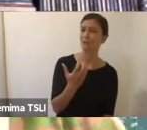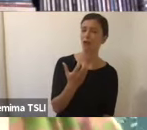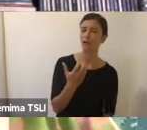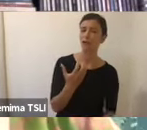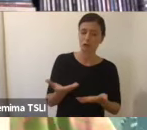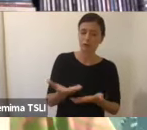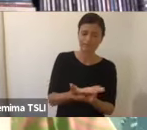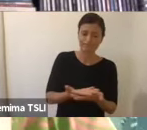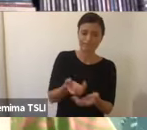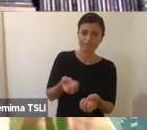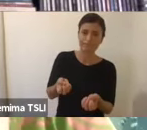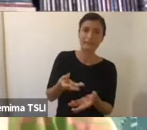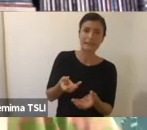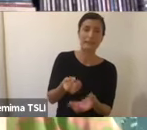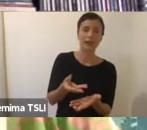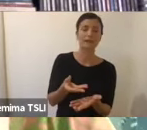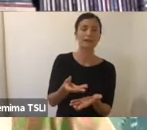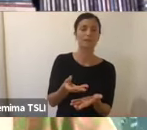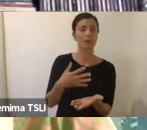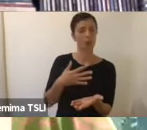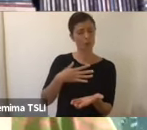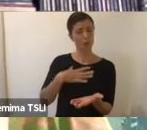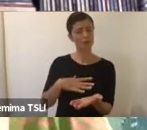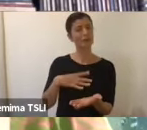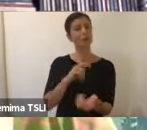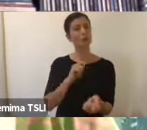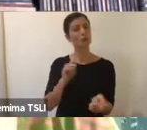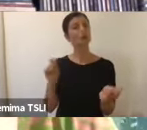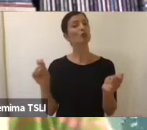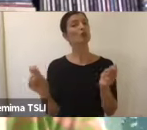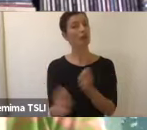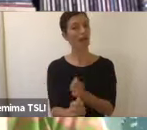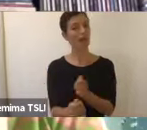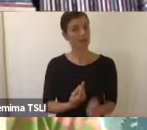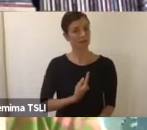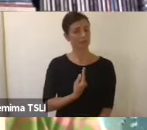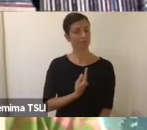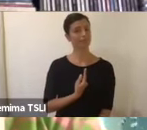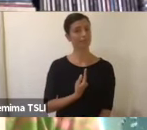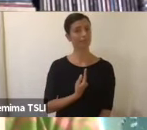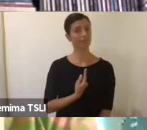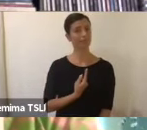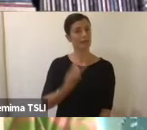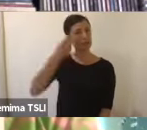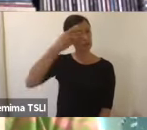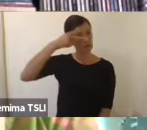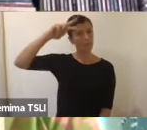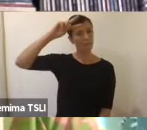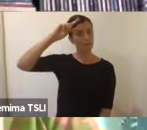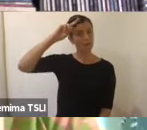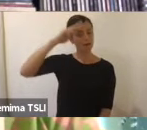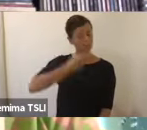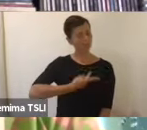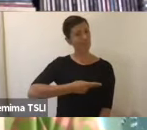um includes a call to change so change to our minds and hearts to our